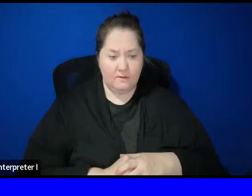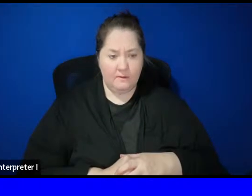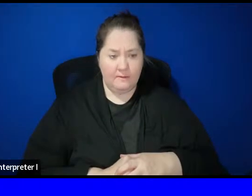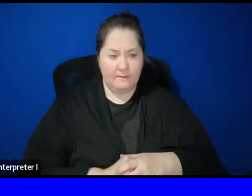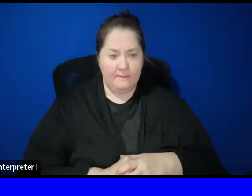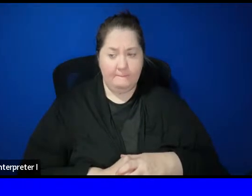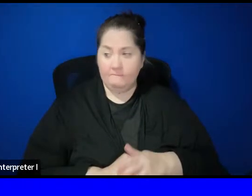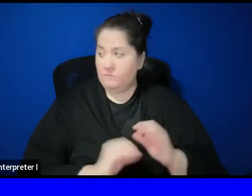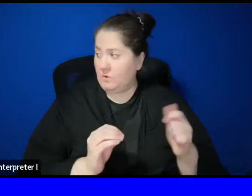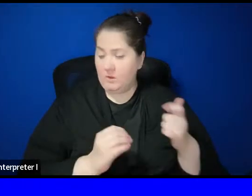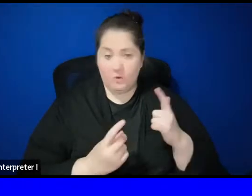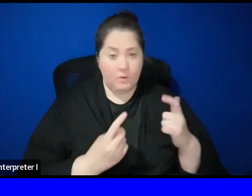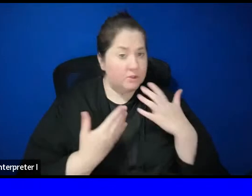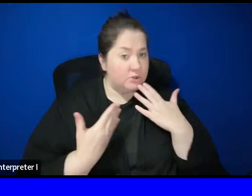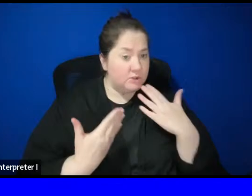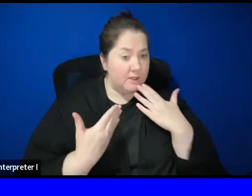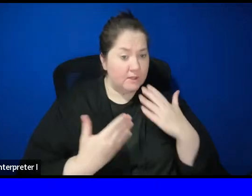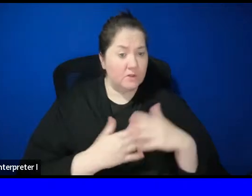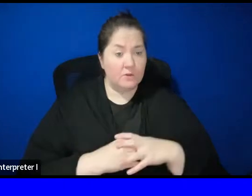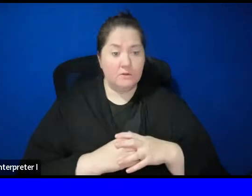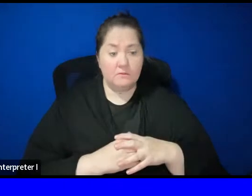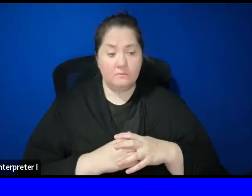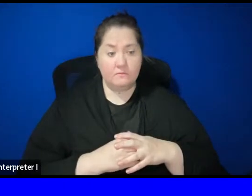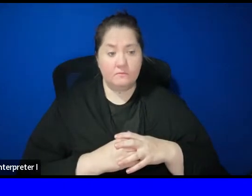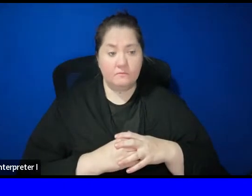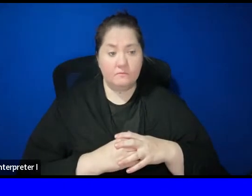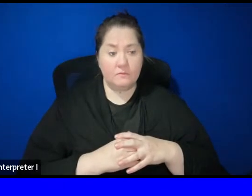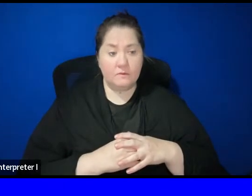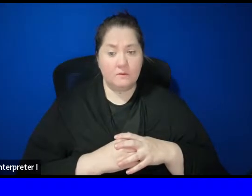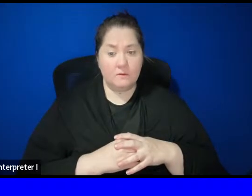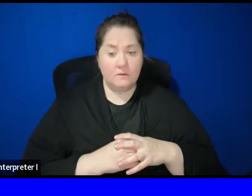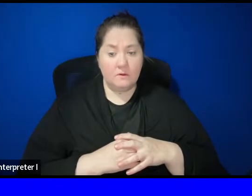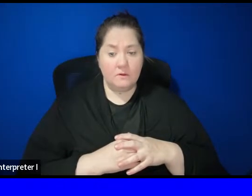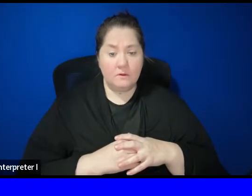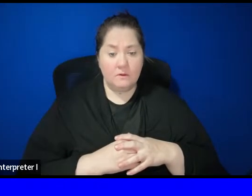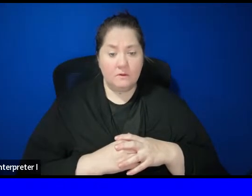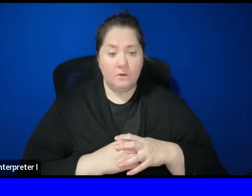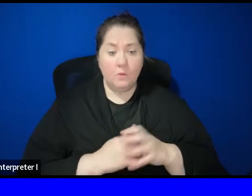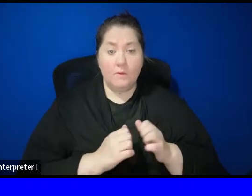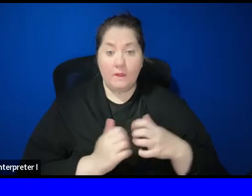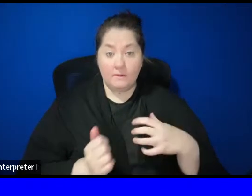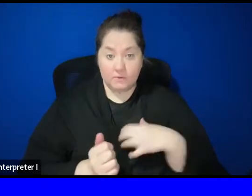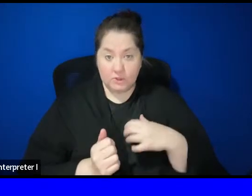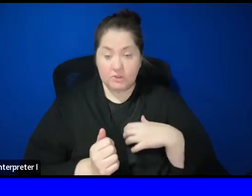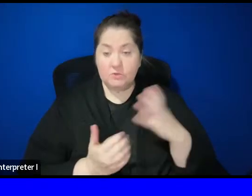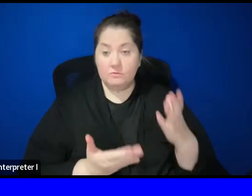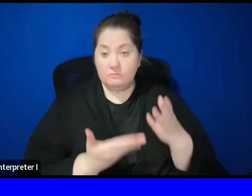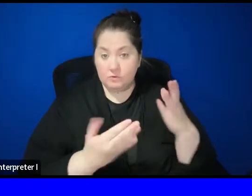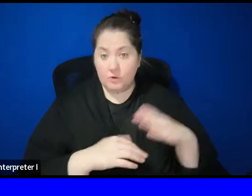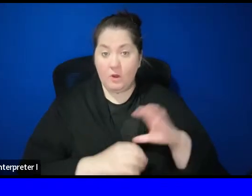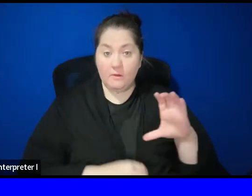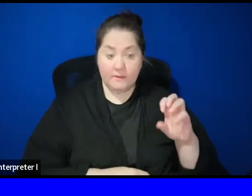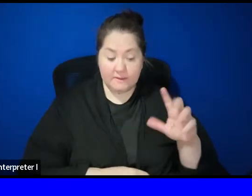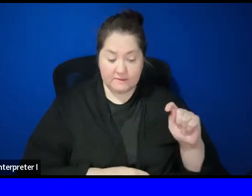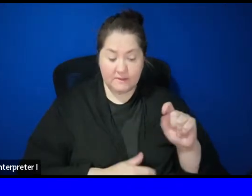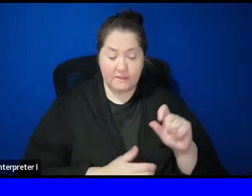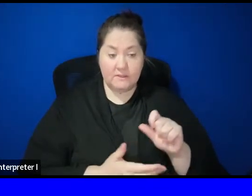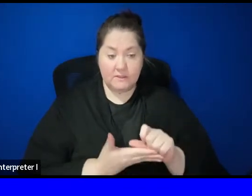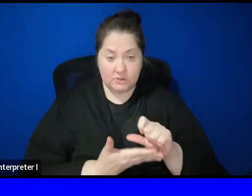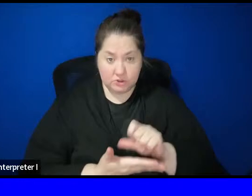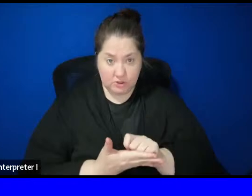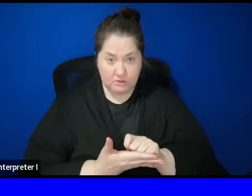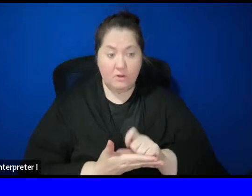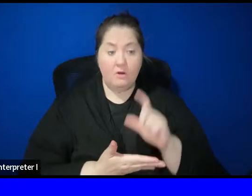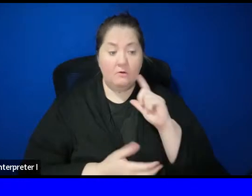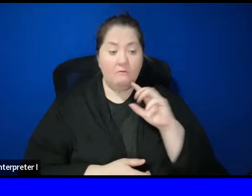There are no other questions. Thank you. If there are no other questions from members, without objection, this measure will be placed on the consent agenda for